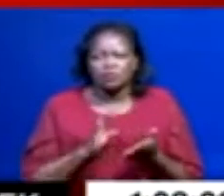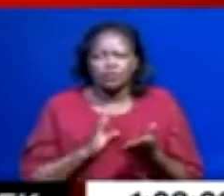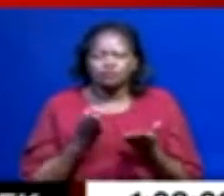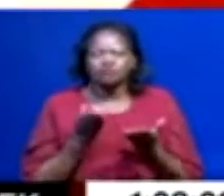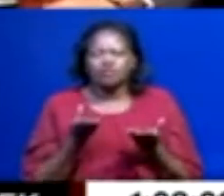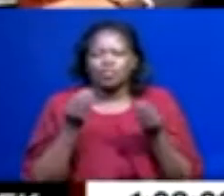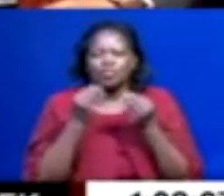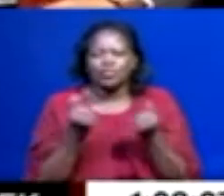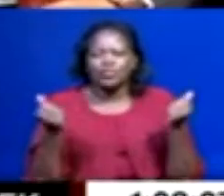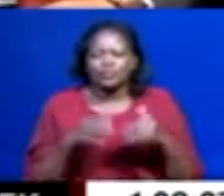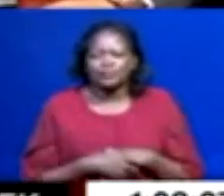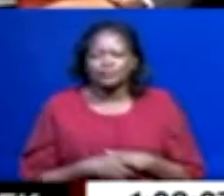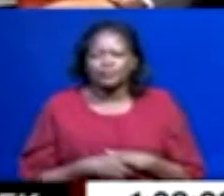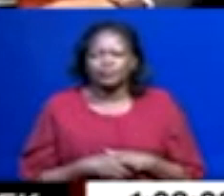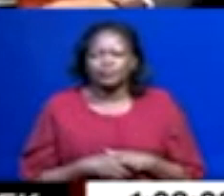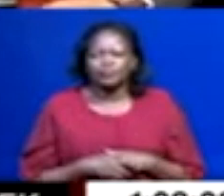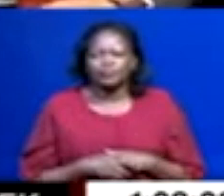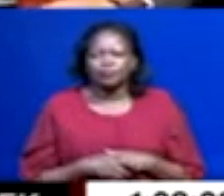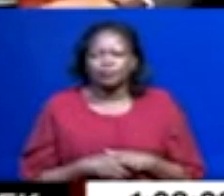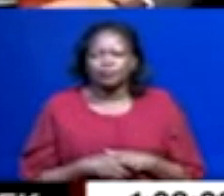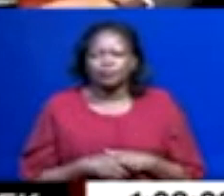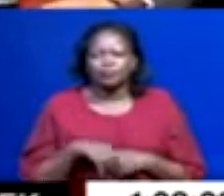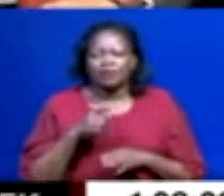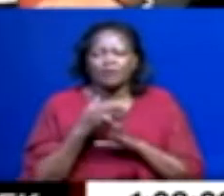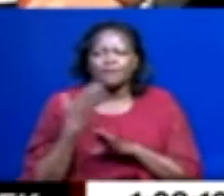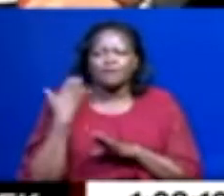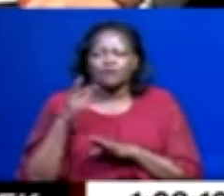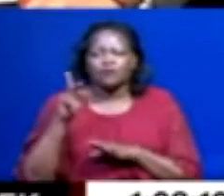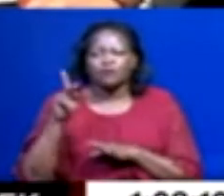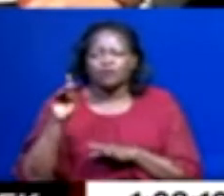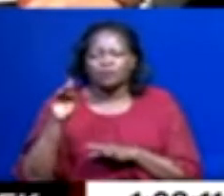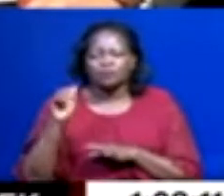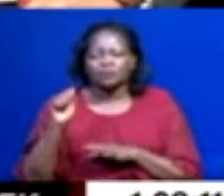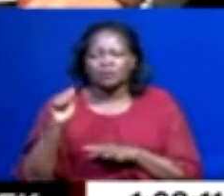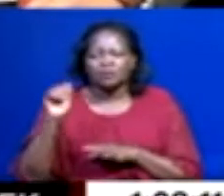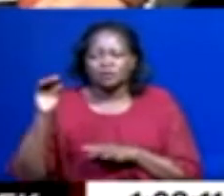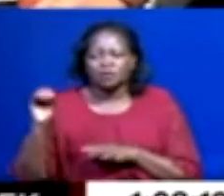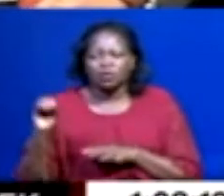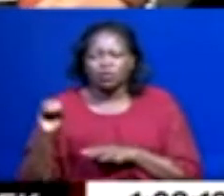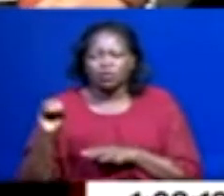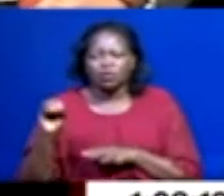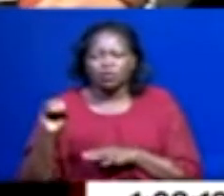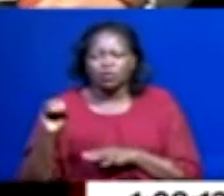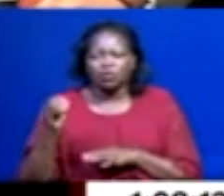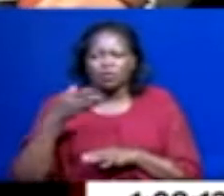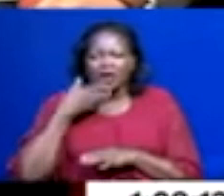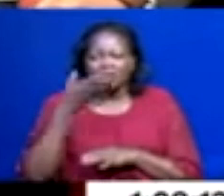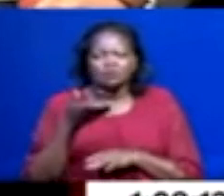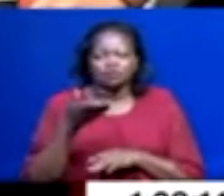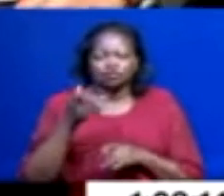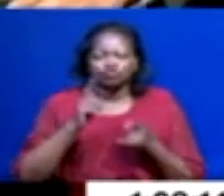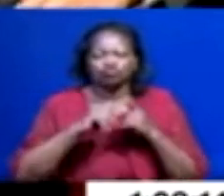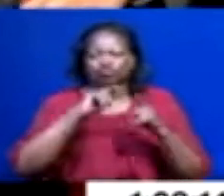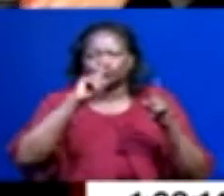and myself and another. That has been the former KEMSA CEO Terry Ramadan there responding to